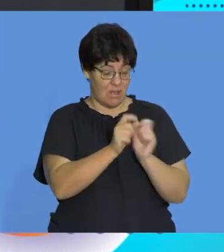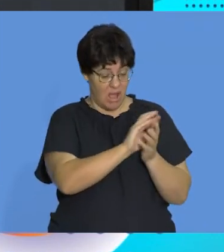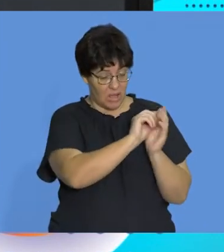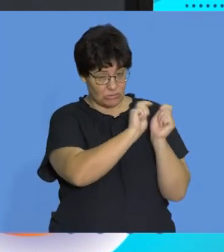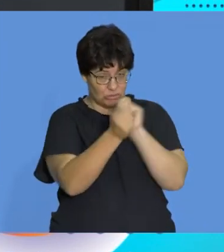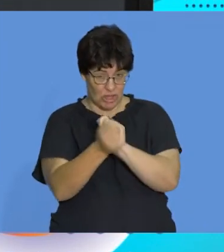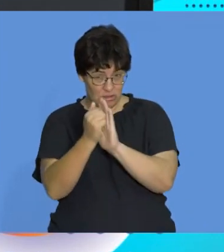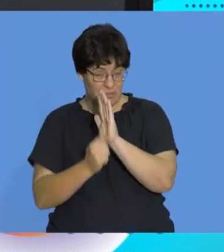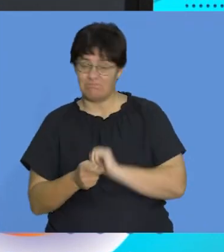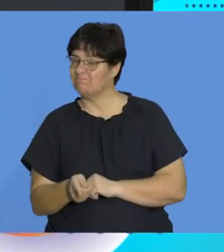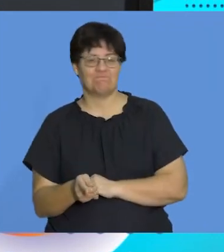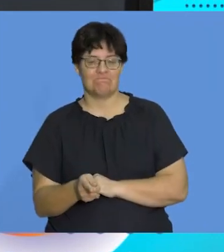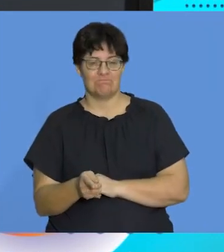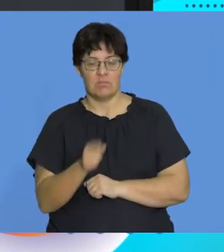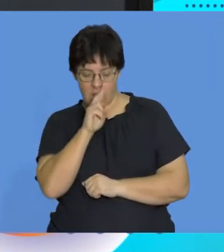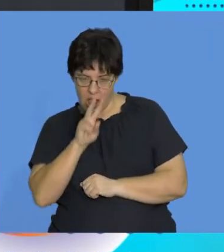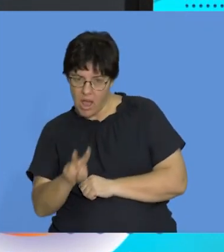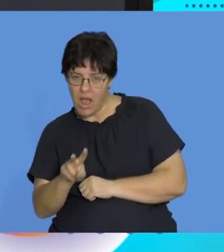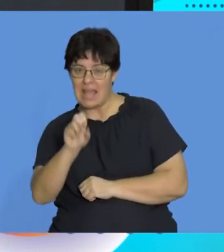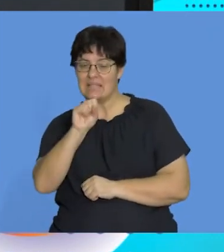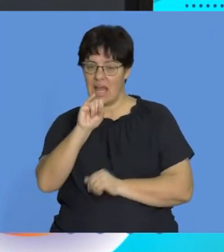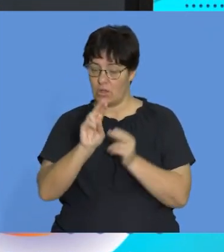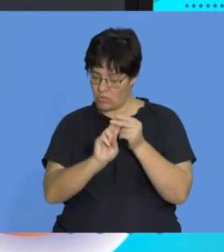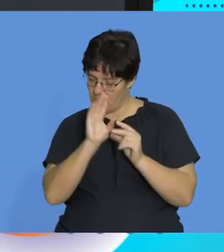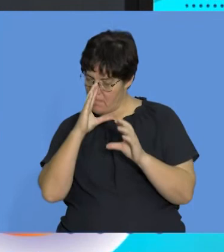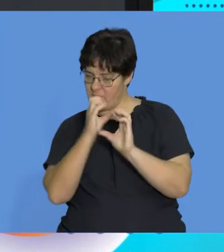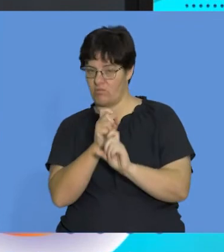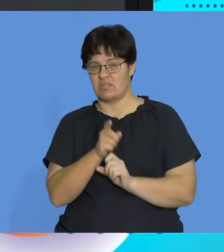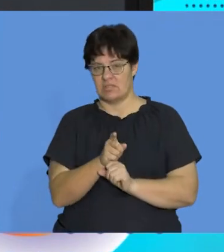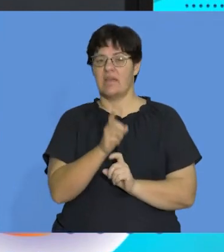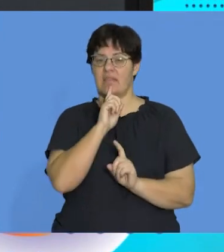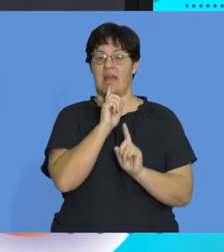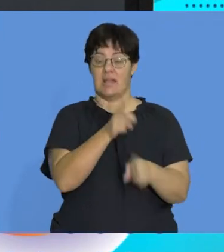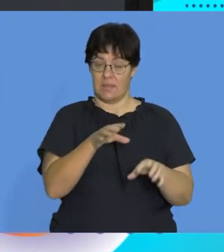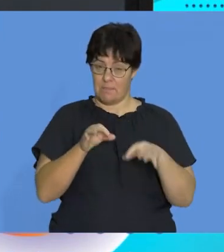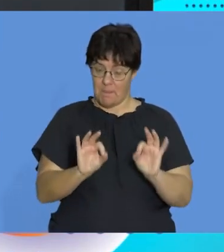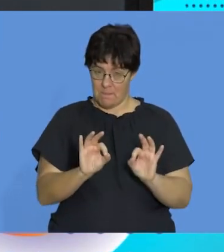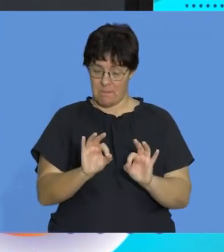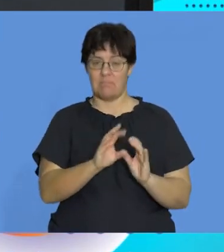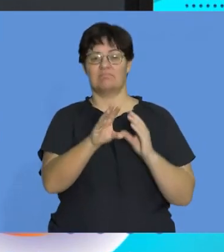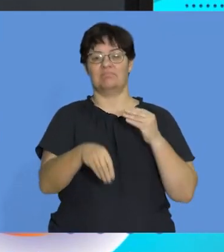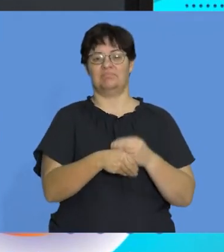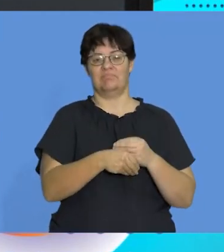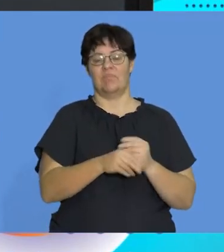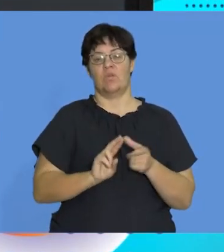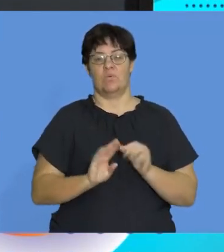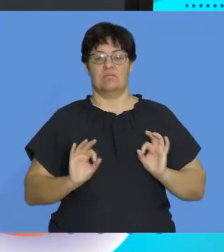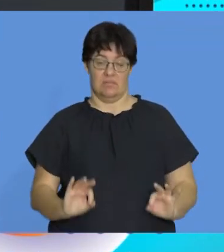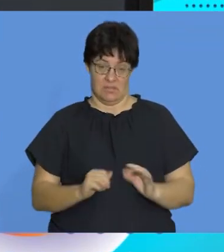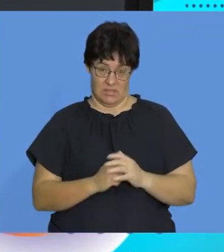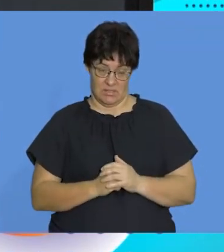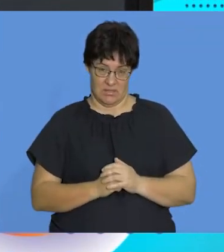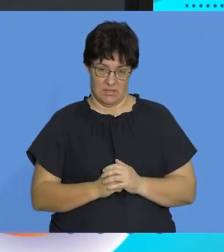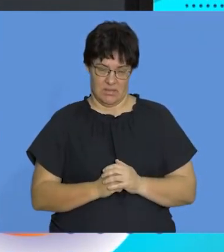necessary substitution, pay attention to the SI unit, and then after that you get the correct answer, including the correct units. Then that could